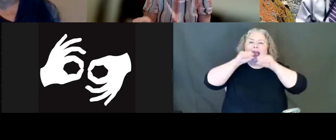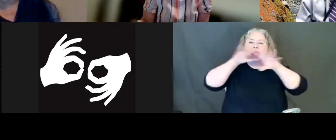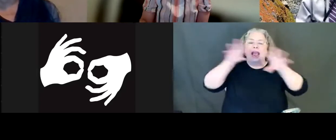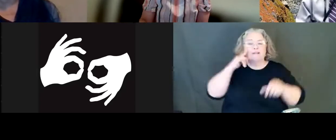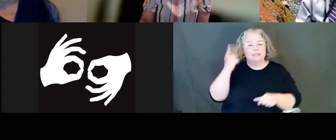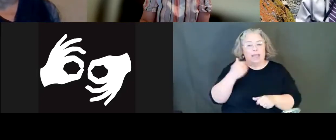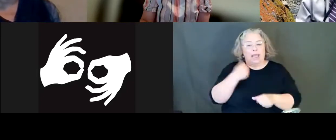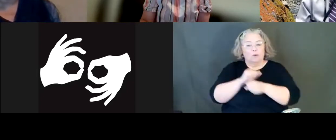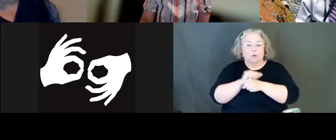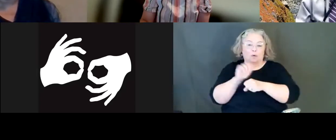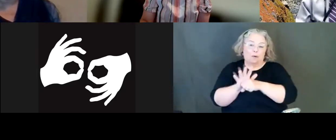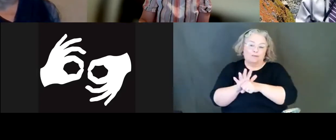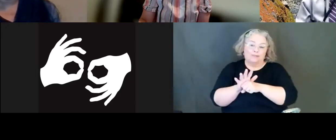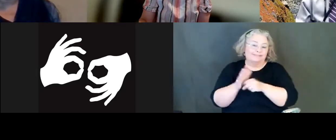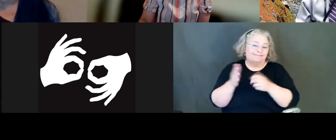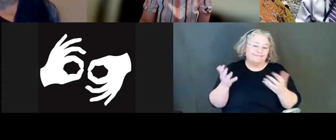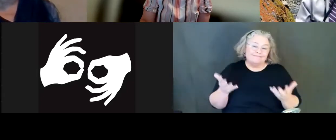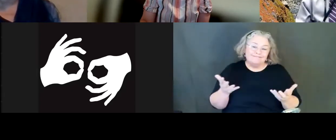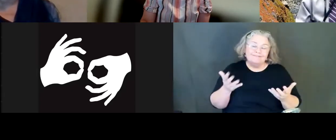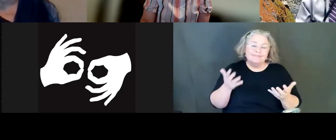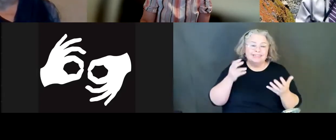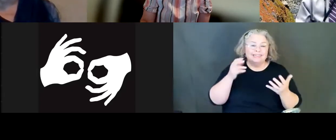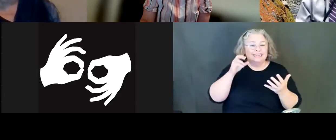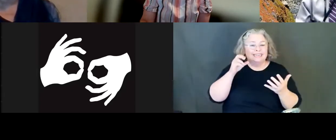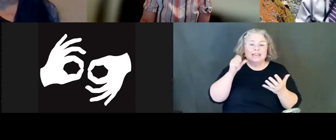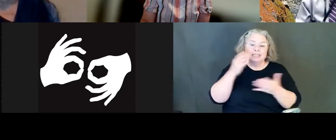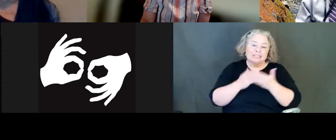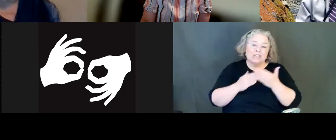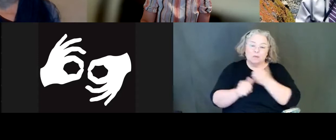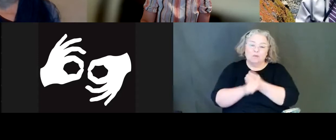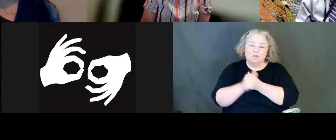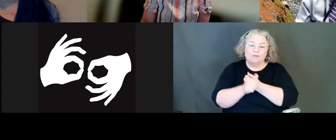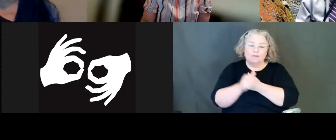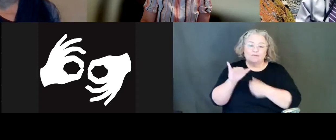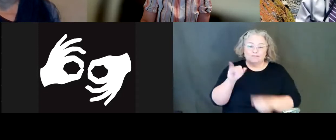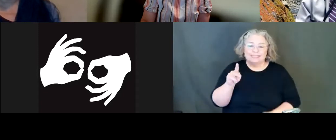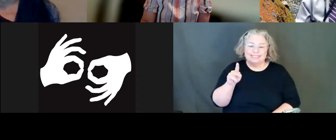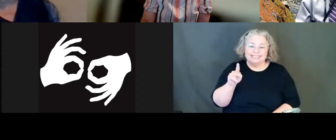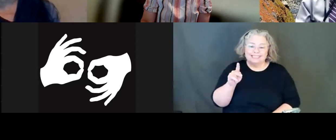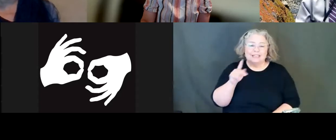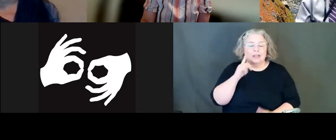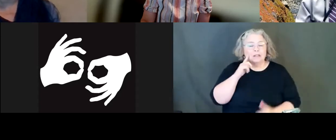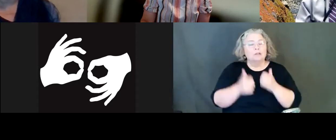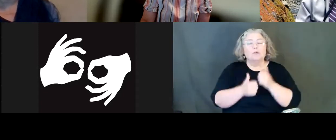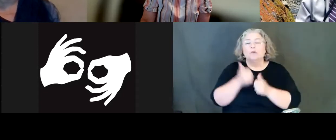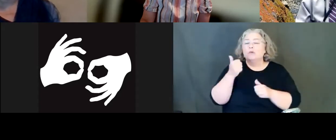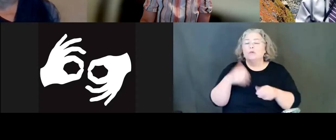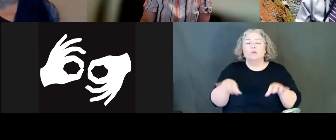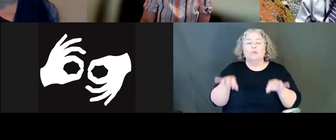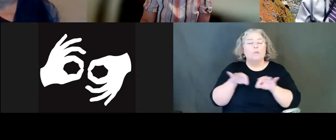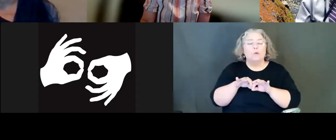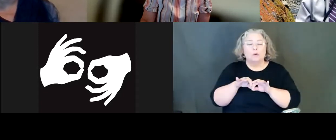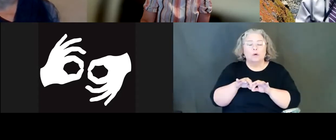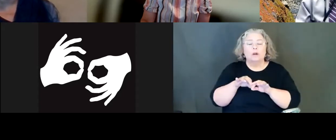have COVID, there could be a certain risk there. But again, I think the most important factor is